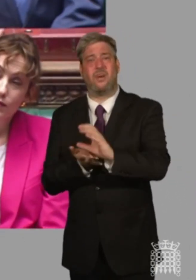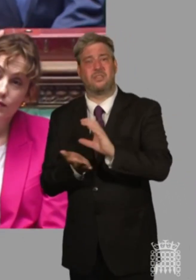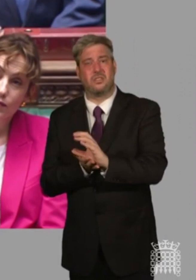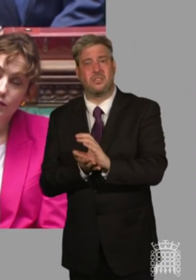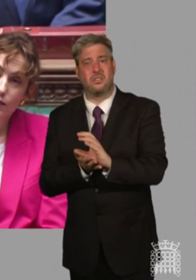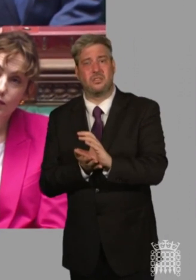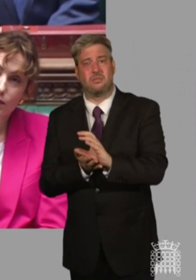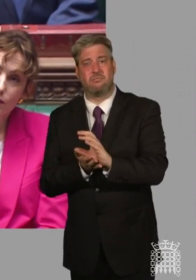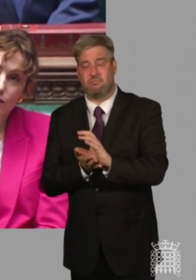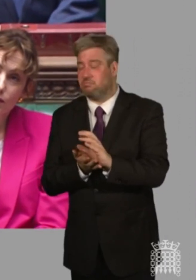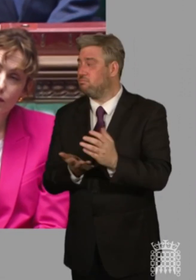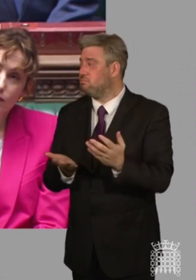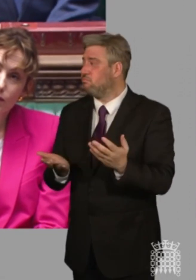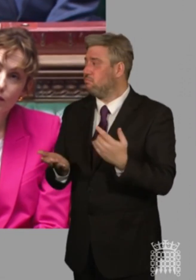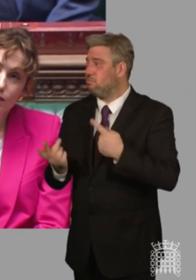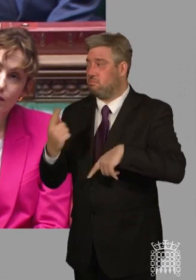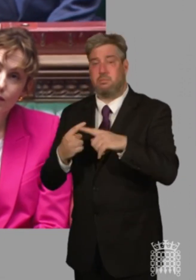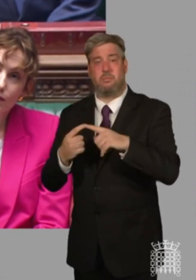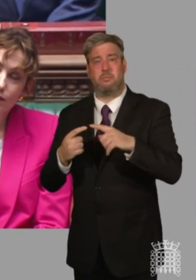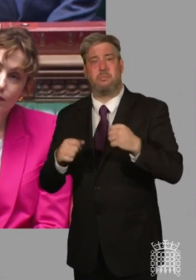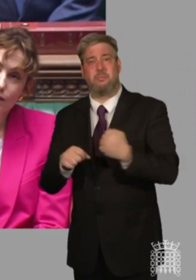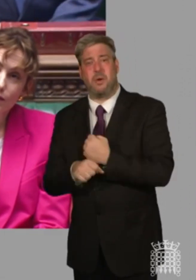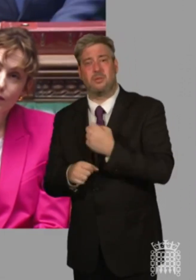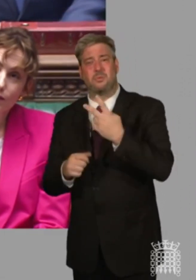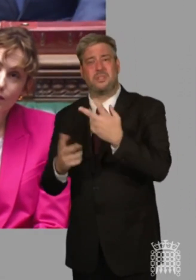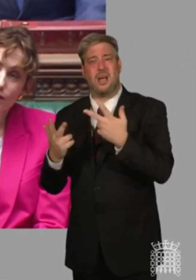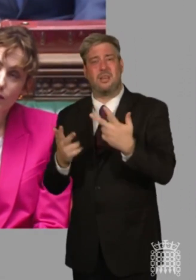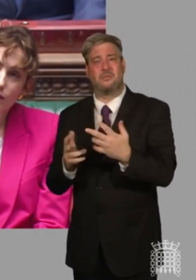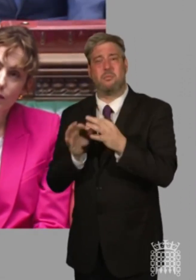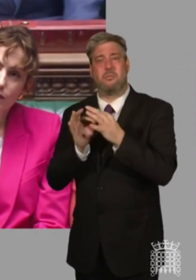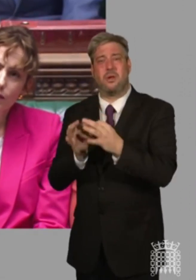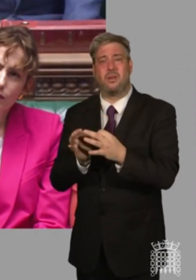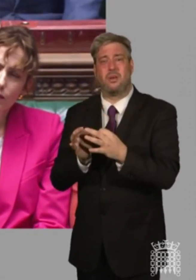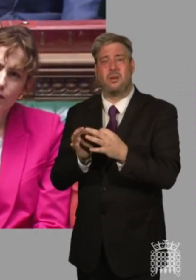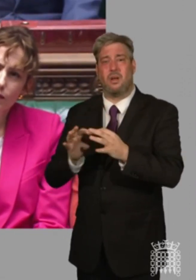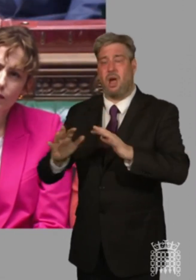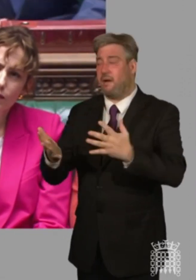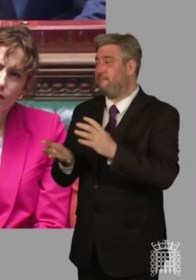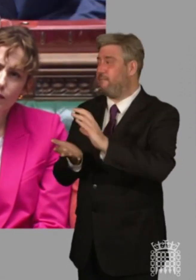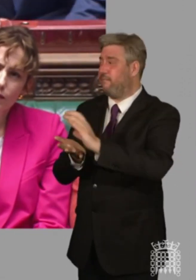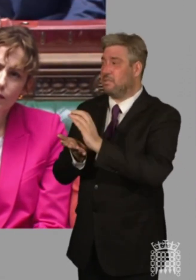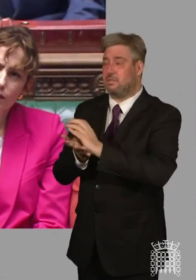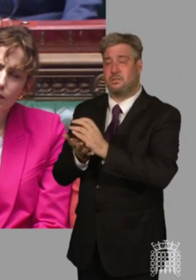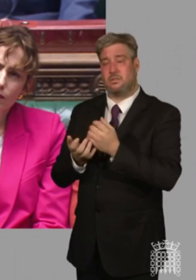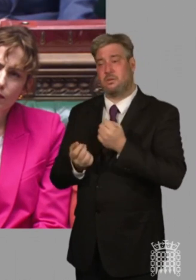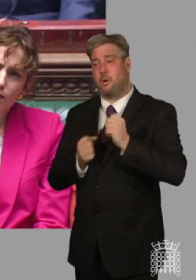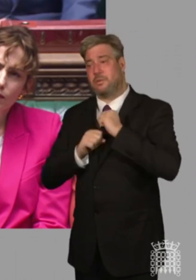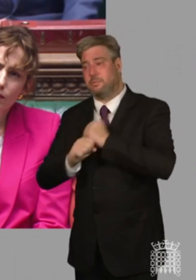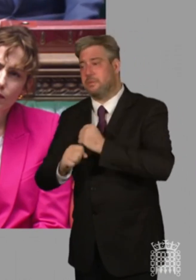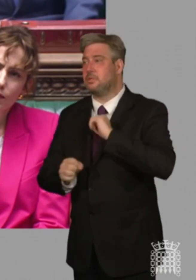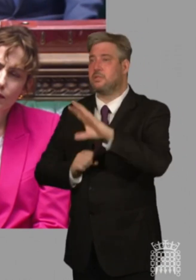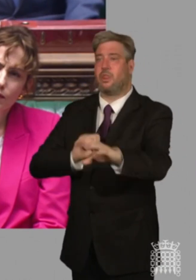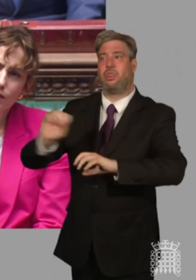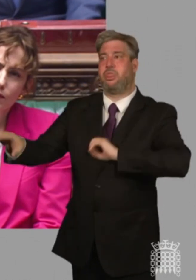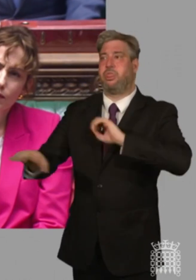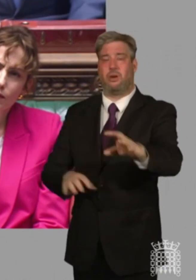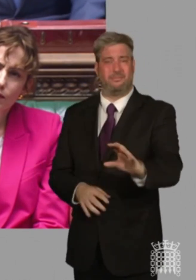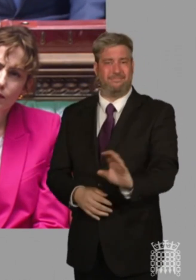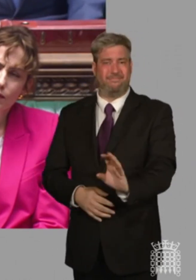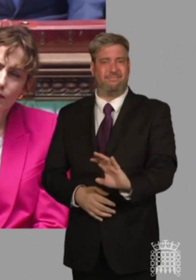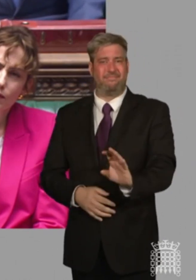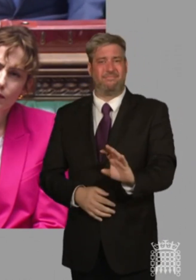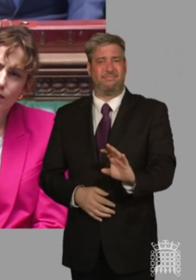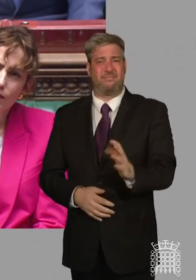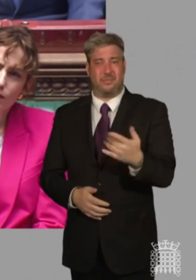a formal costing of just one part of their eco-promise, their insulation scheme, and it turns out that it will